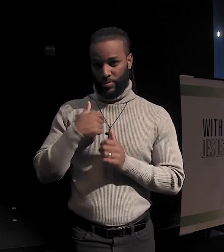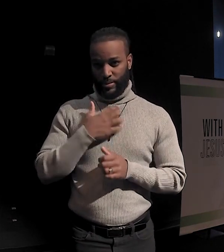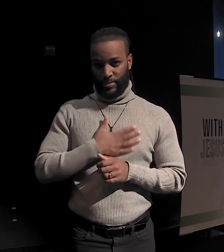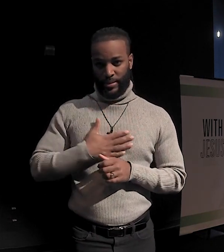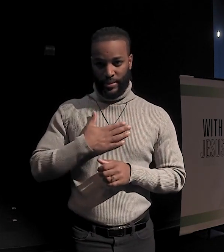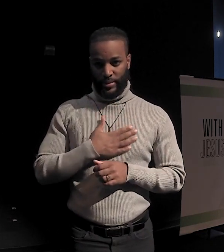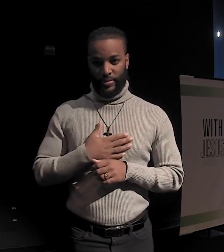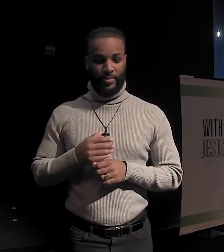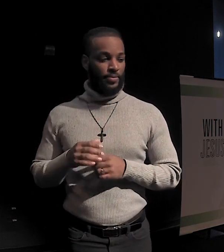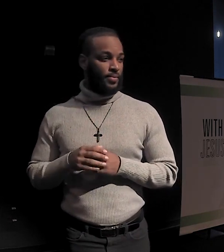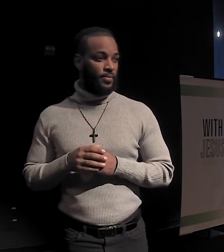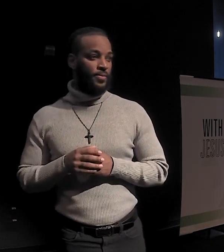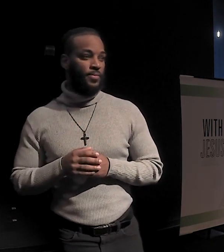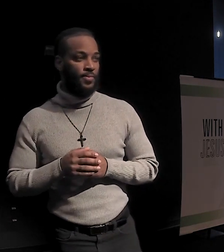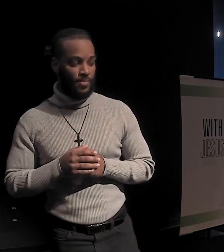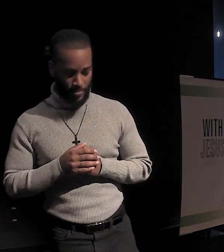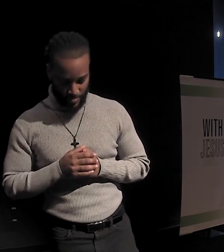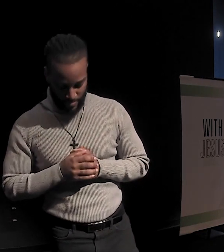today's offering?